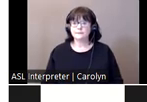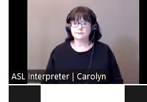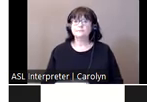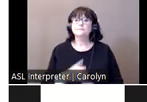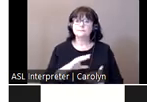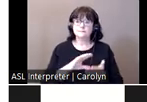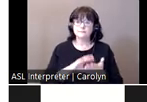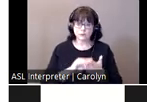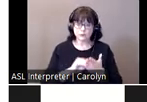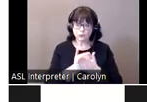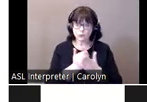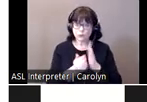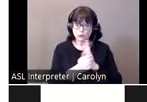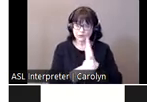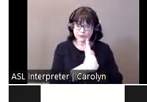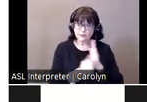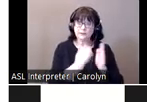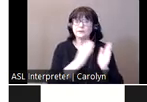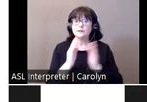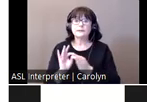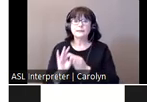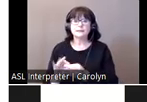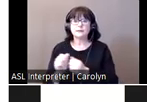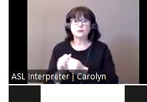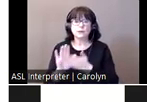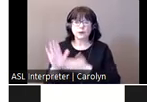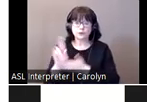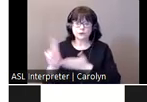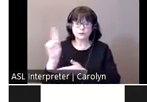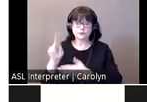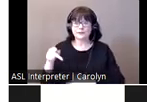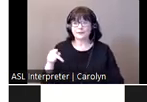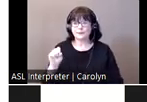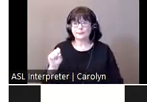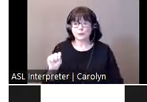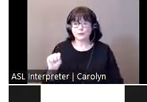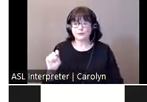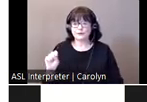Learning new skills connected to post-secondary, assessed, yes.